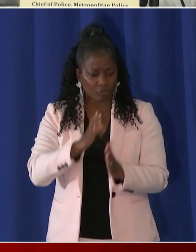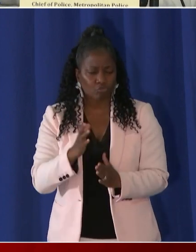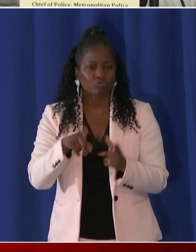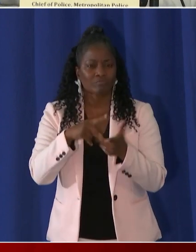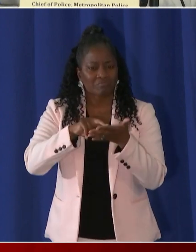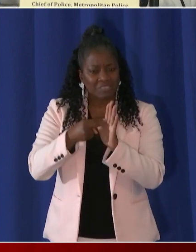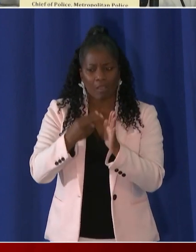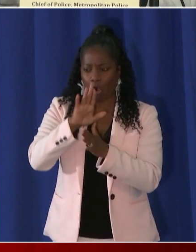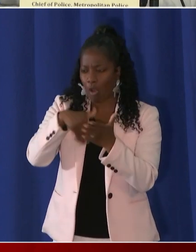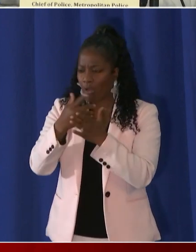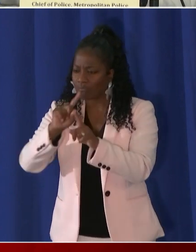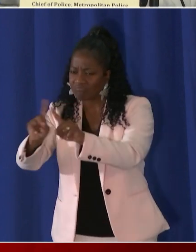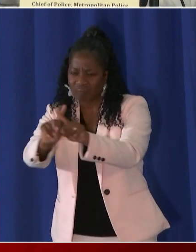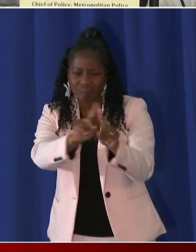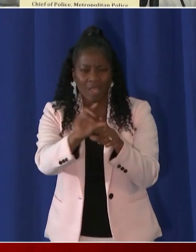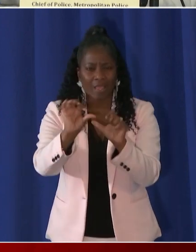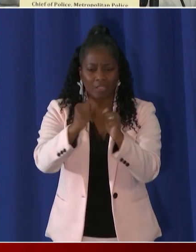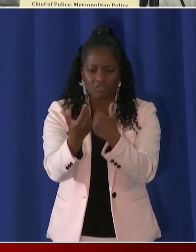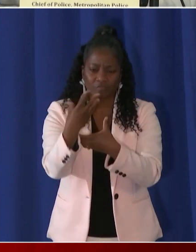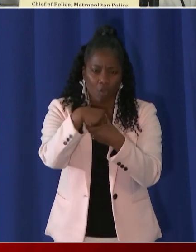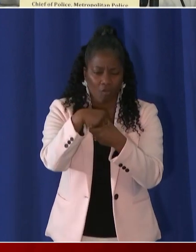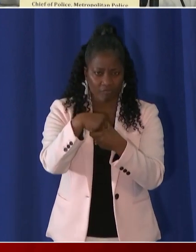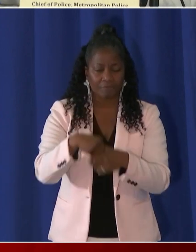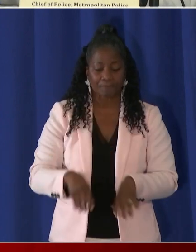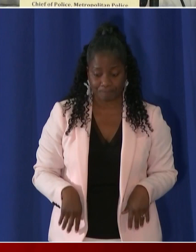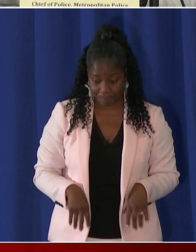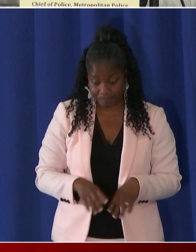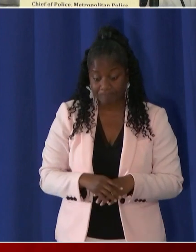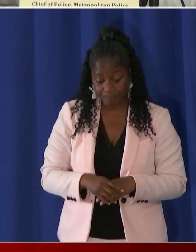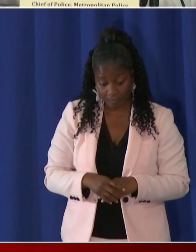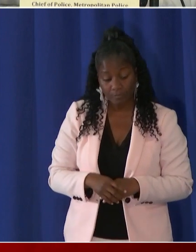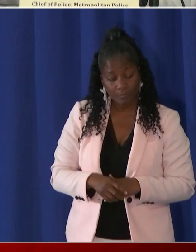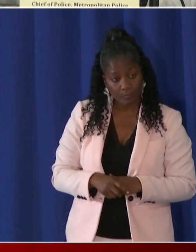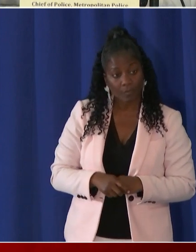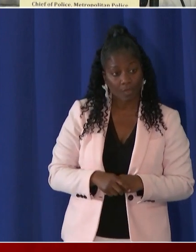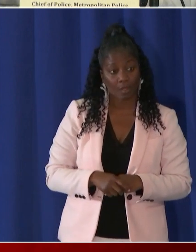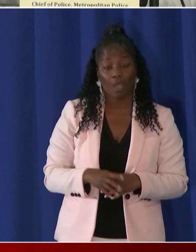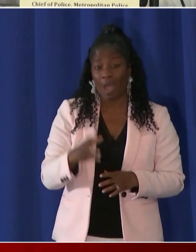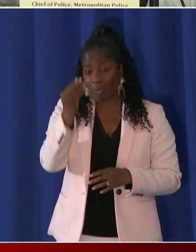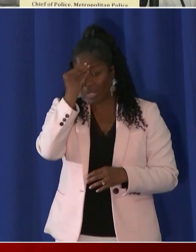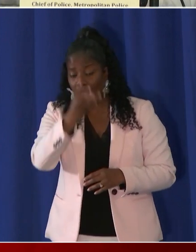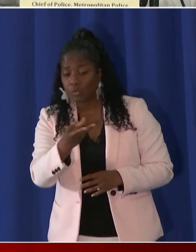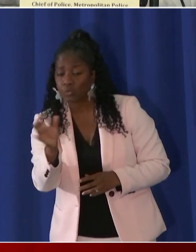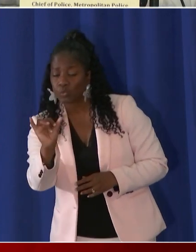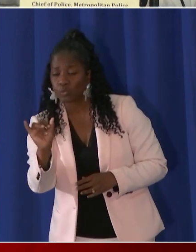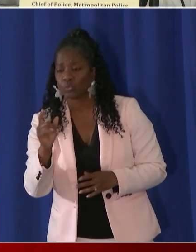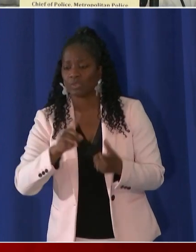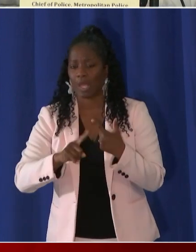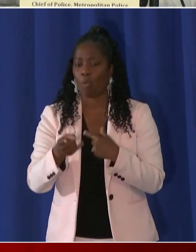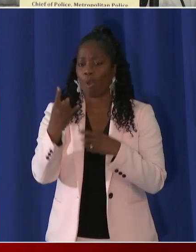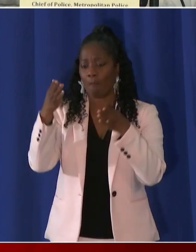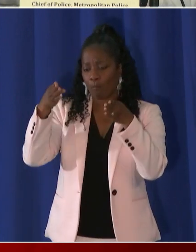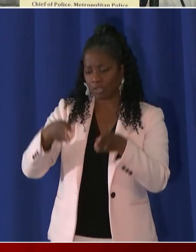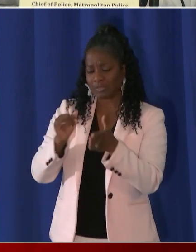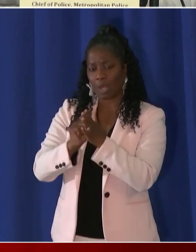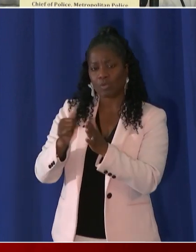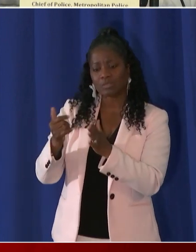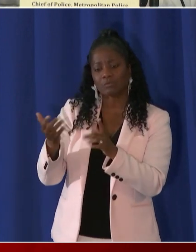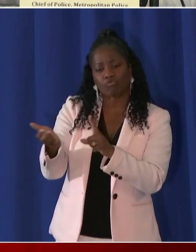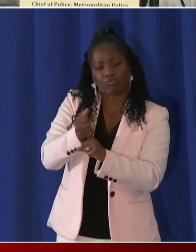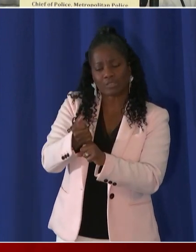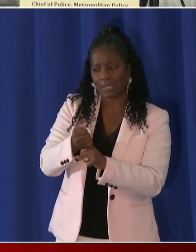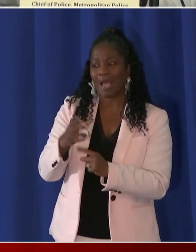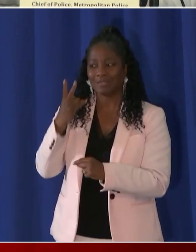agencies that were involved in this. I should note that there was a person who was arrested, and I saw some